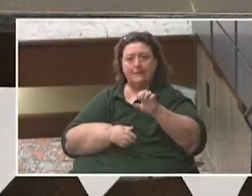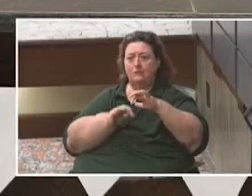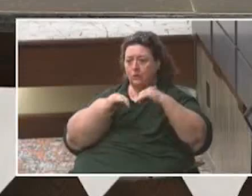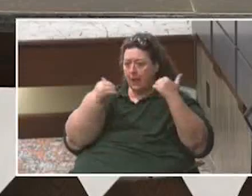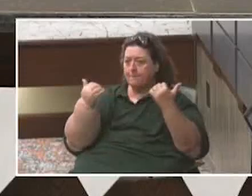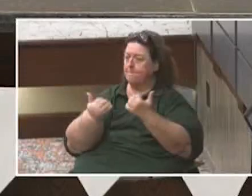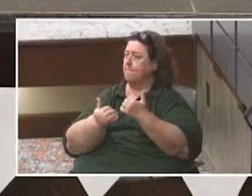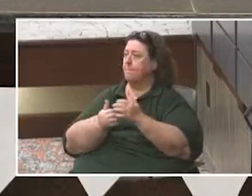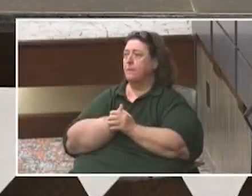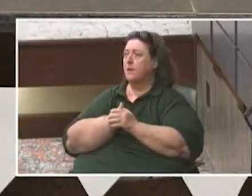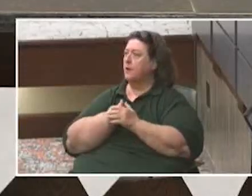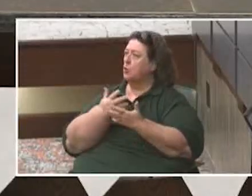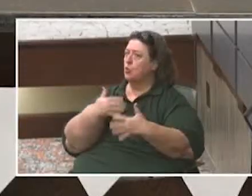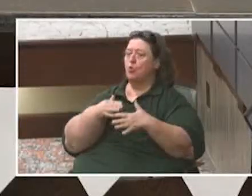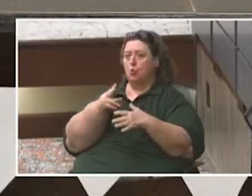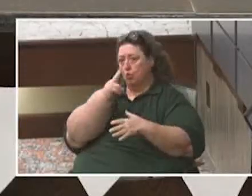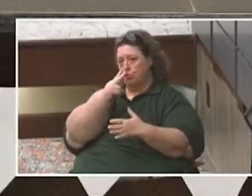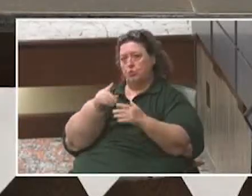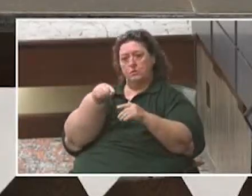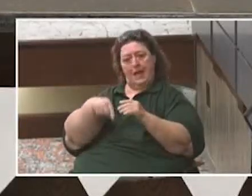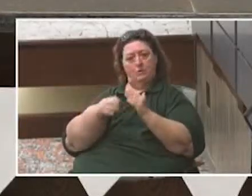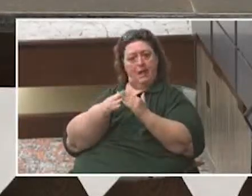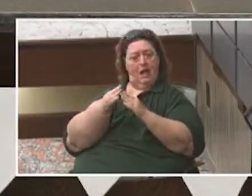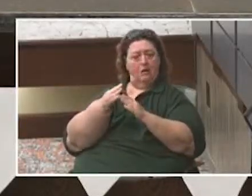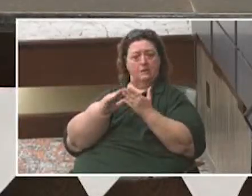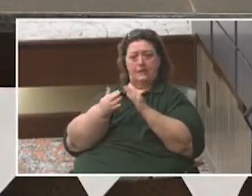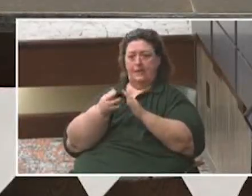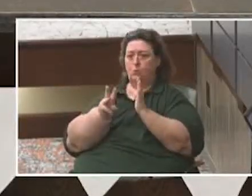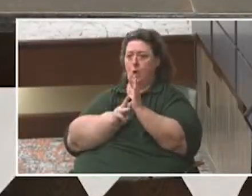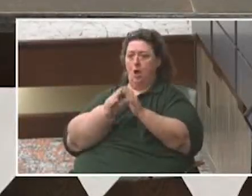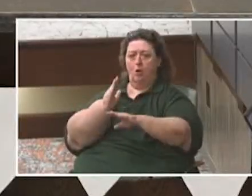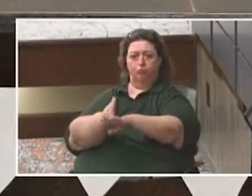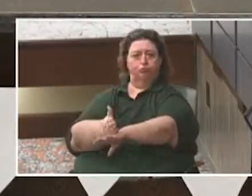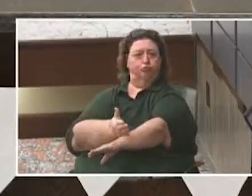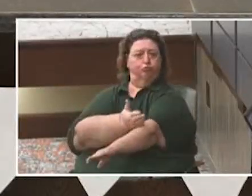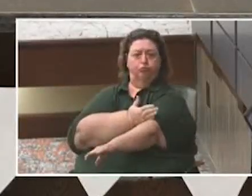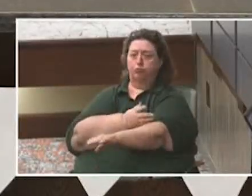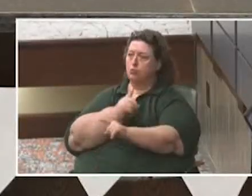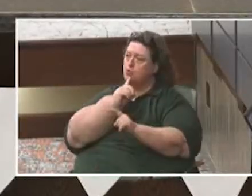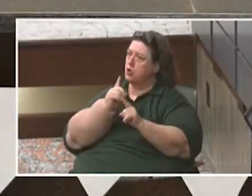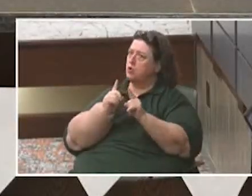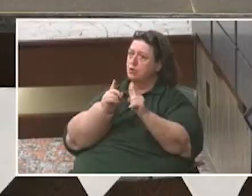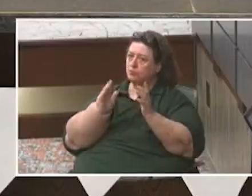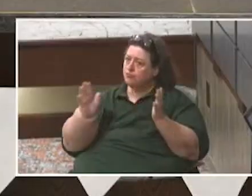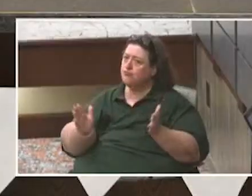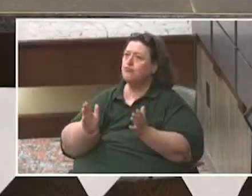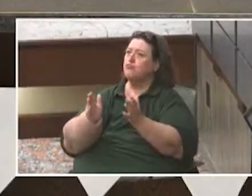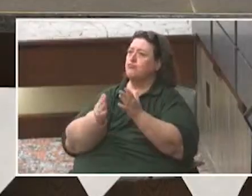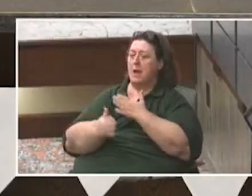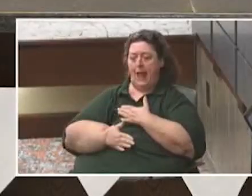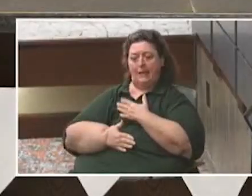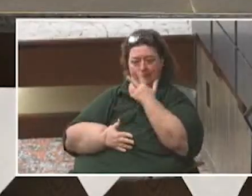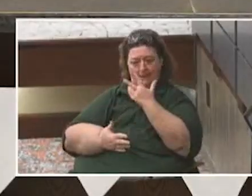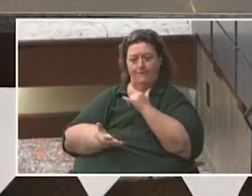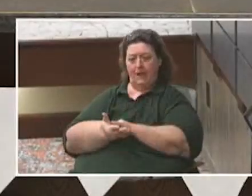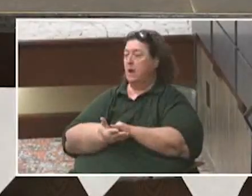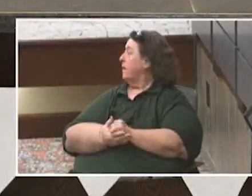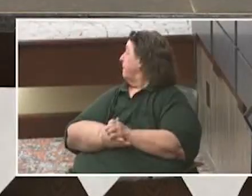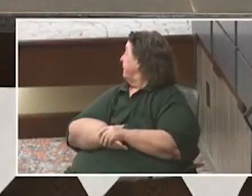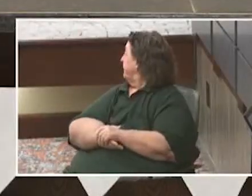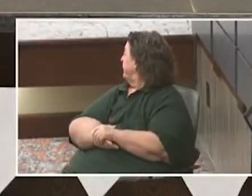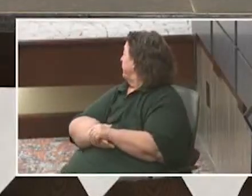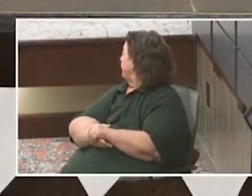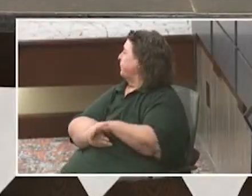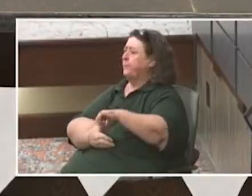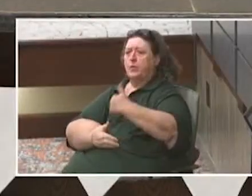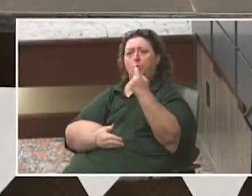in downtown, and the city of Waco believes in downtown. So we're all pushing in the same direction. I love to see that. One thing, but I